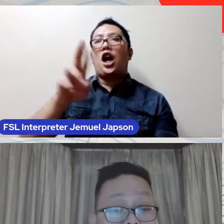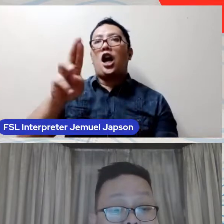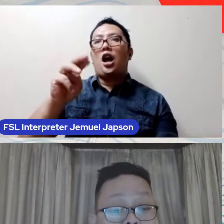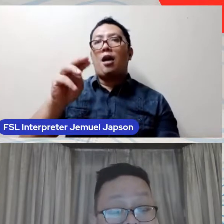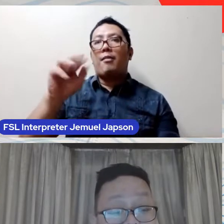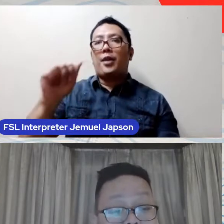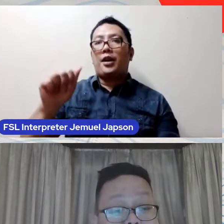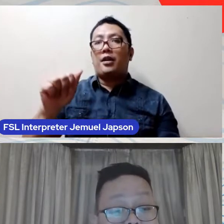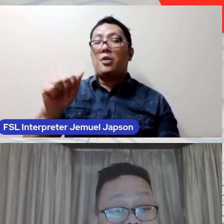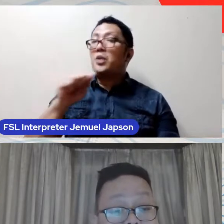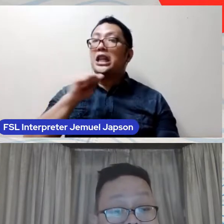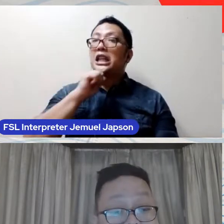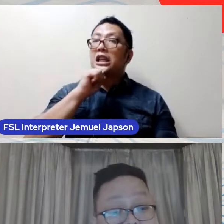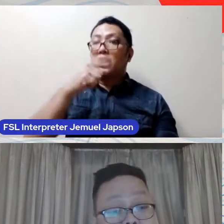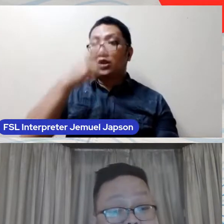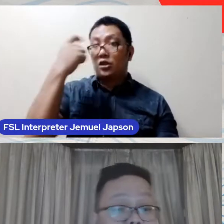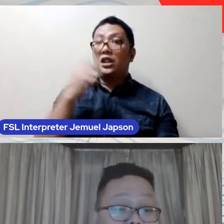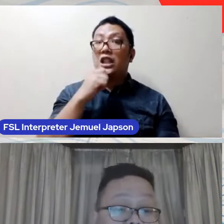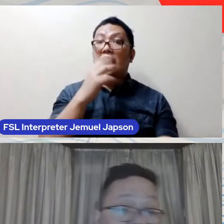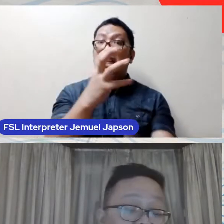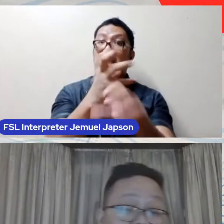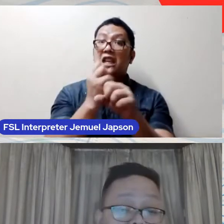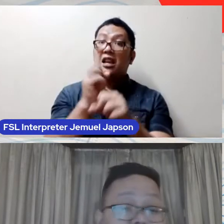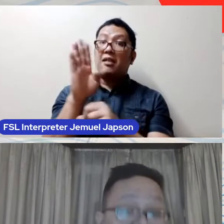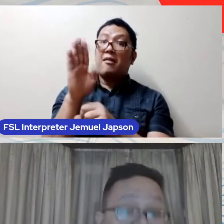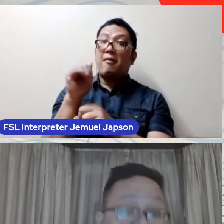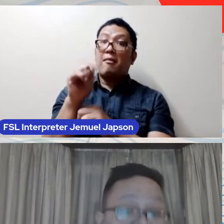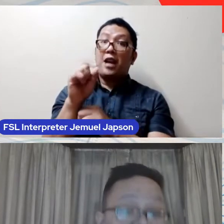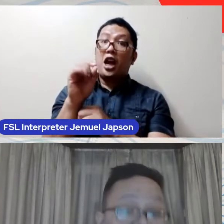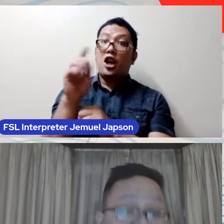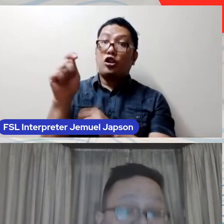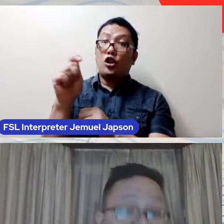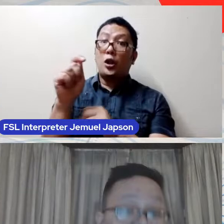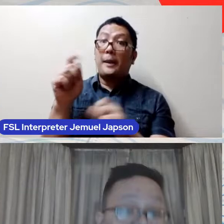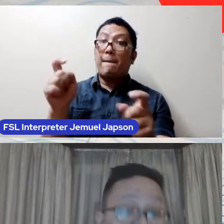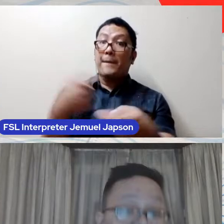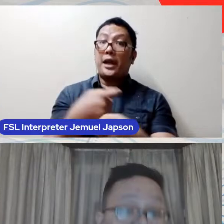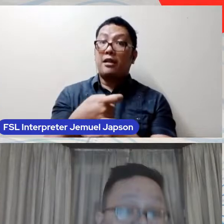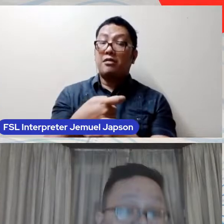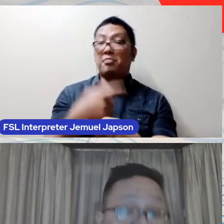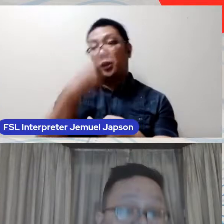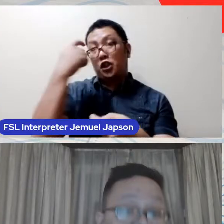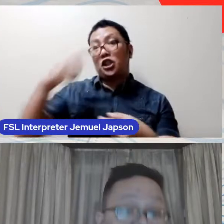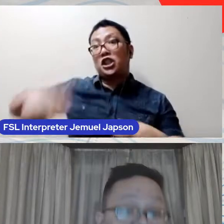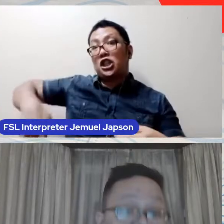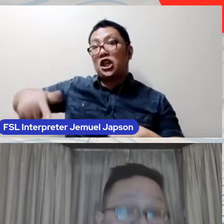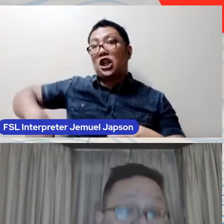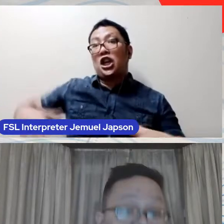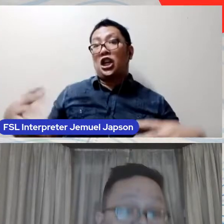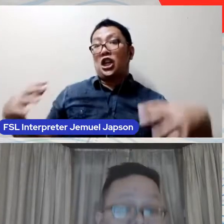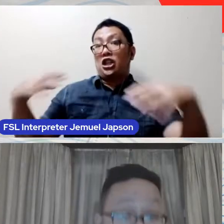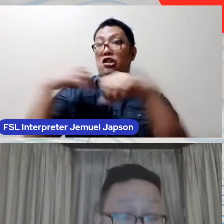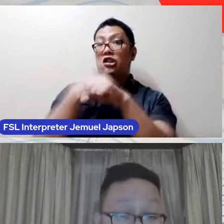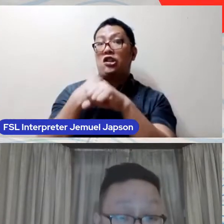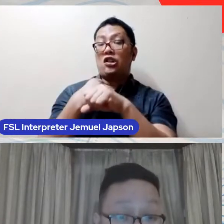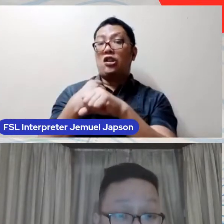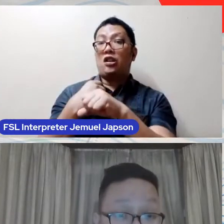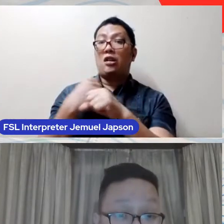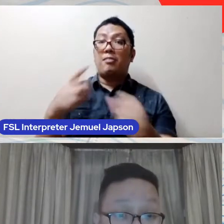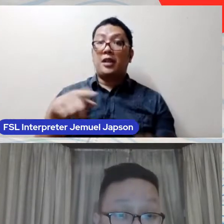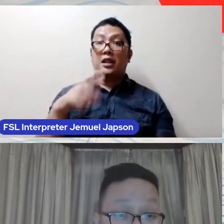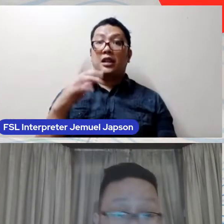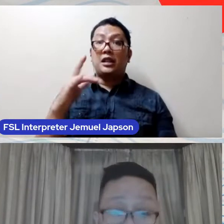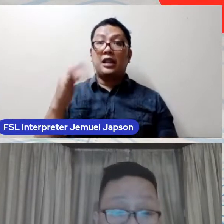kaagad siguro yung ballot box especially kunyari, late na tapos, no? But once the box is with